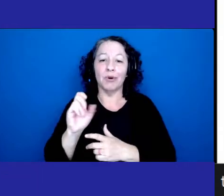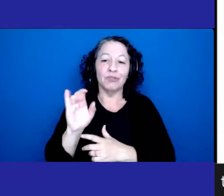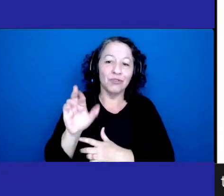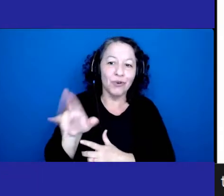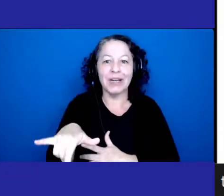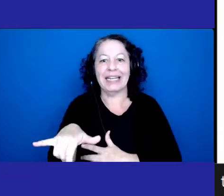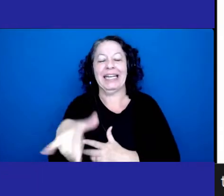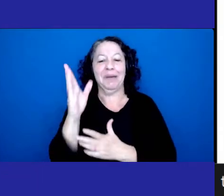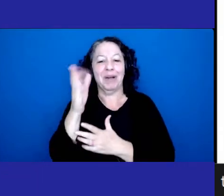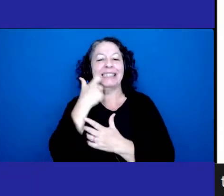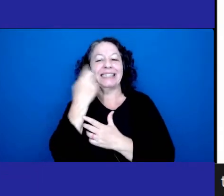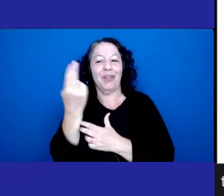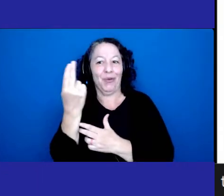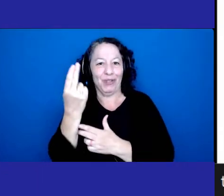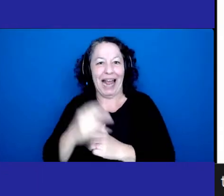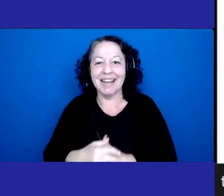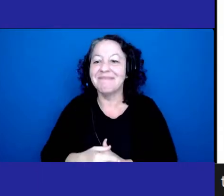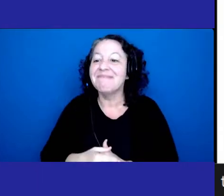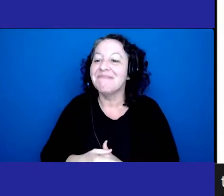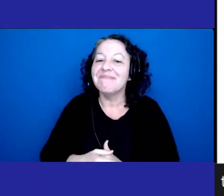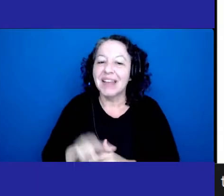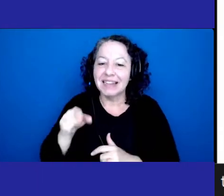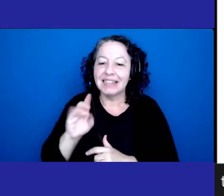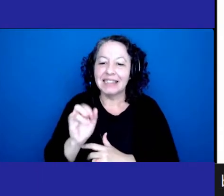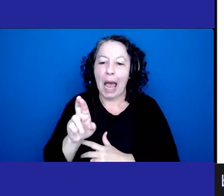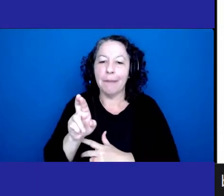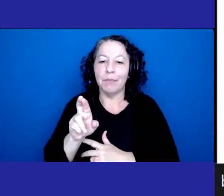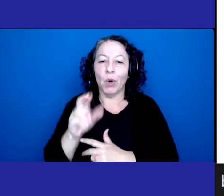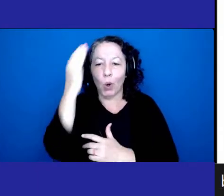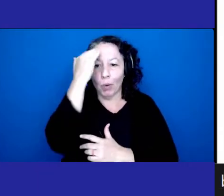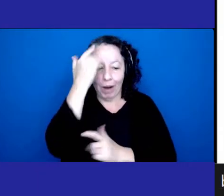last Thursday. This is Cyber Awareness